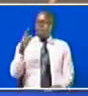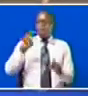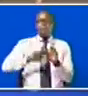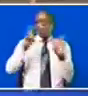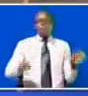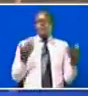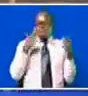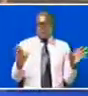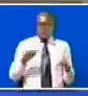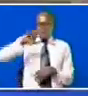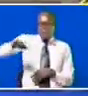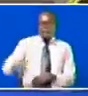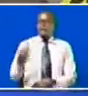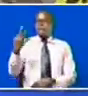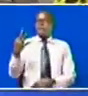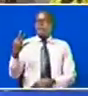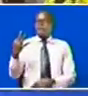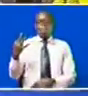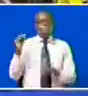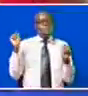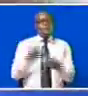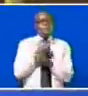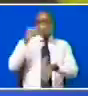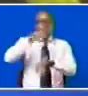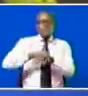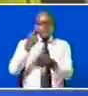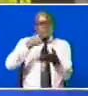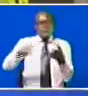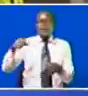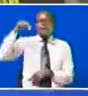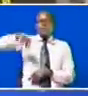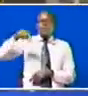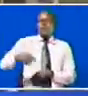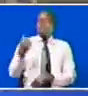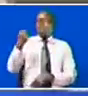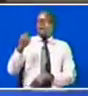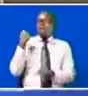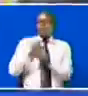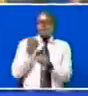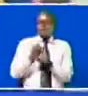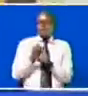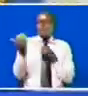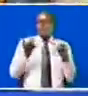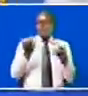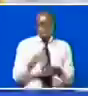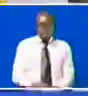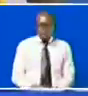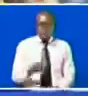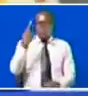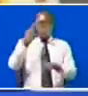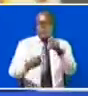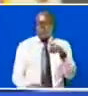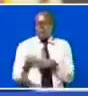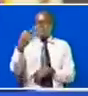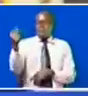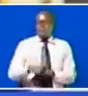commissioners out, the remaining three fall short of the required quorum of five to conduct any business. Just 1 year,